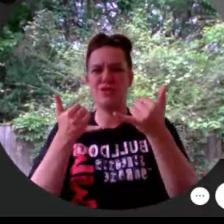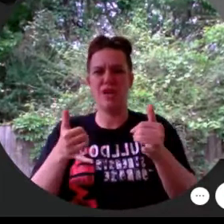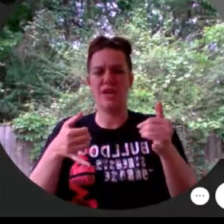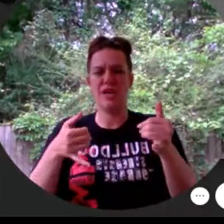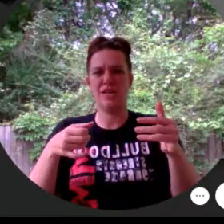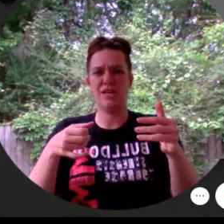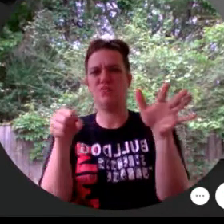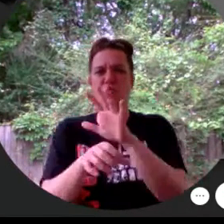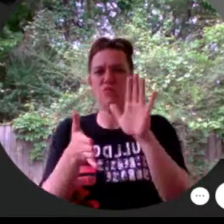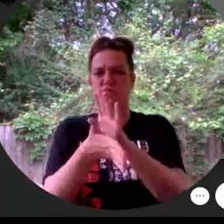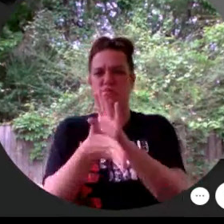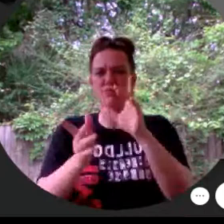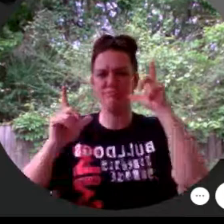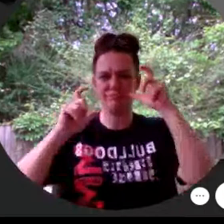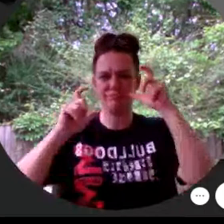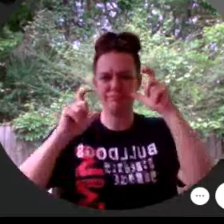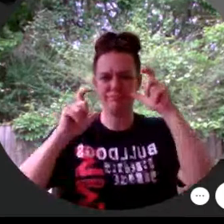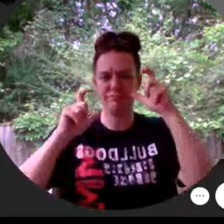photograph?"